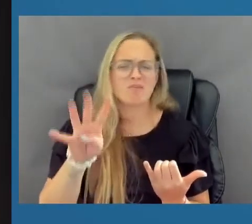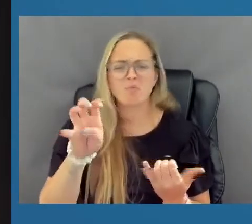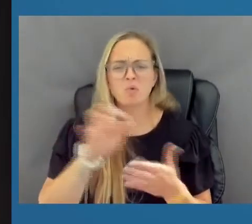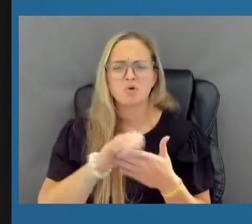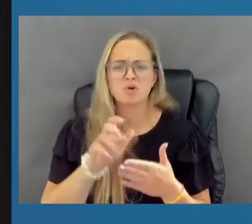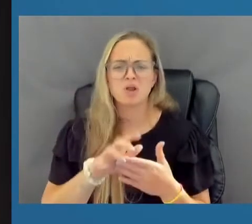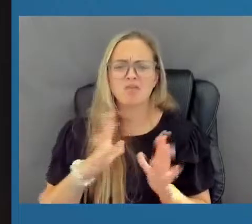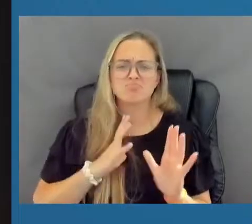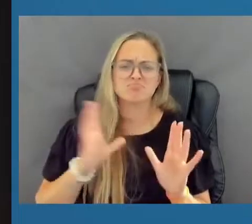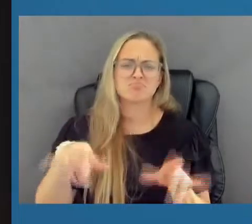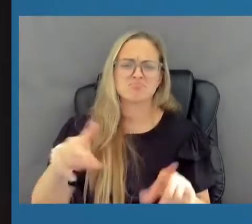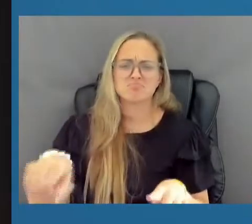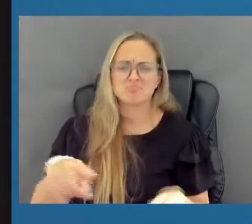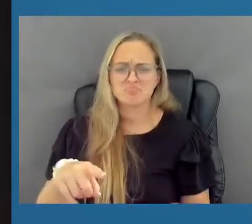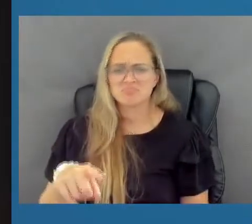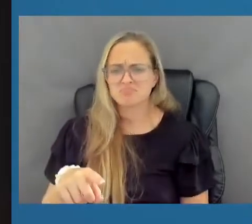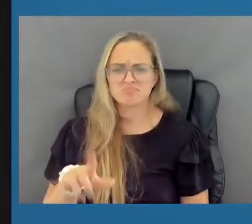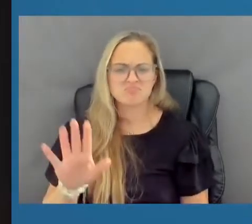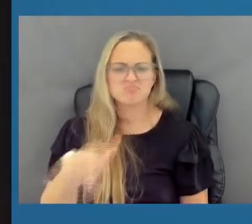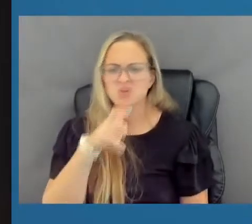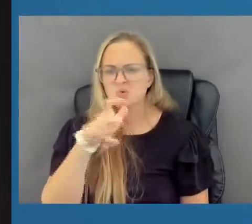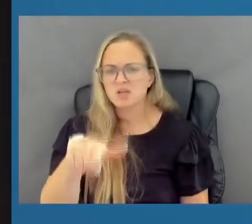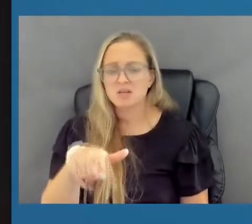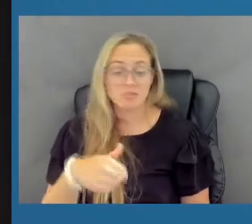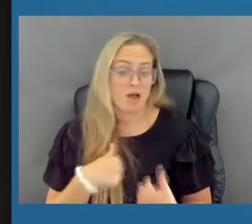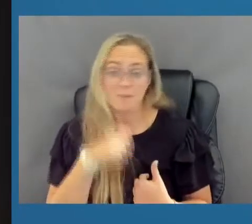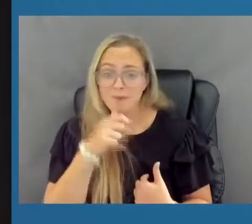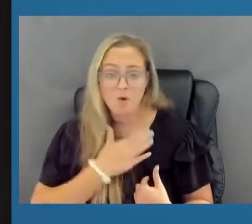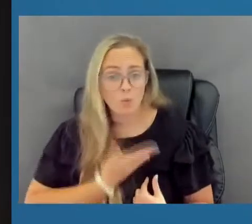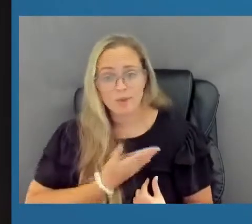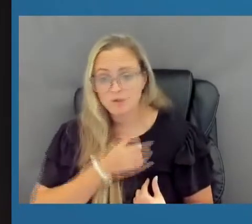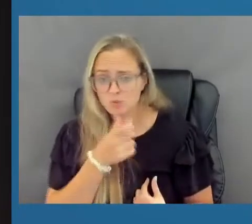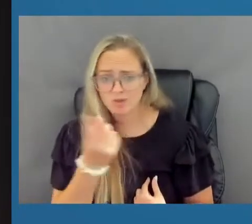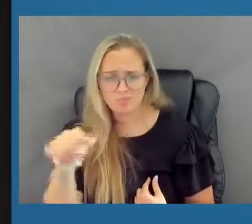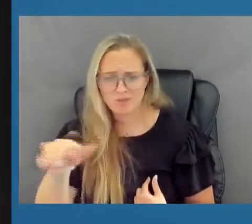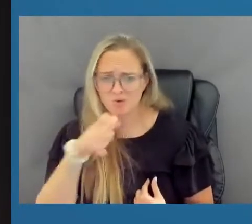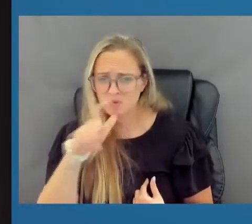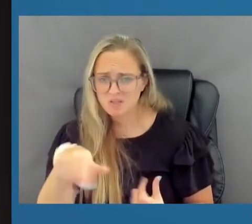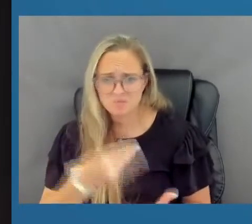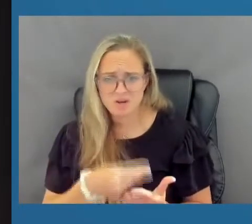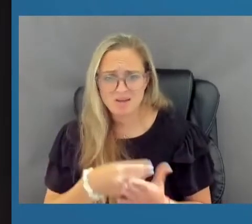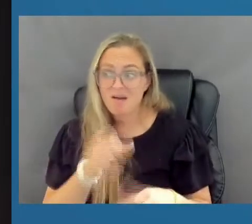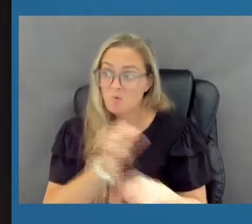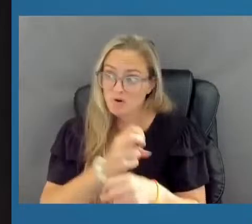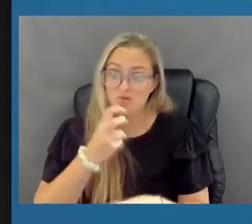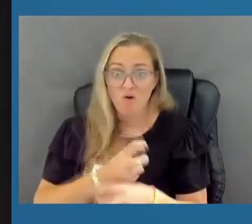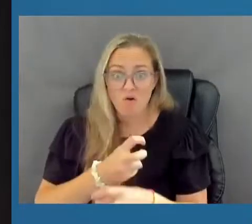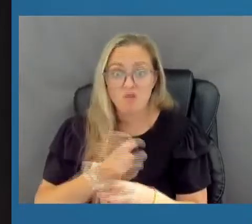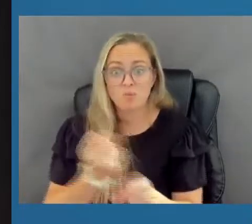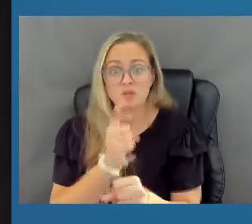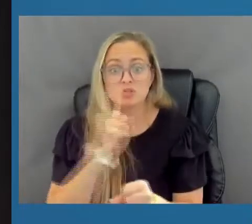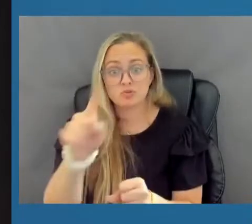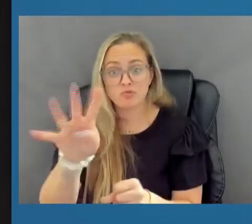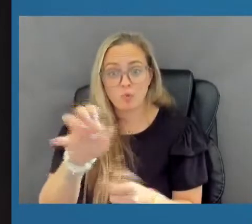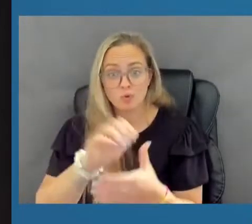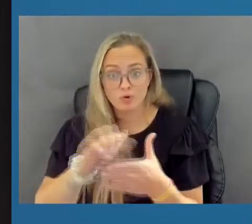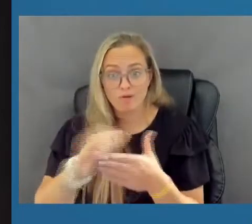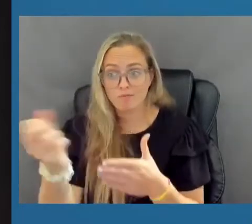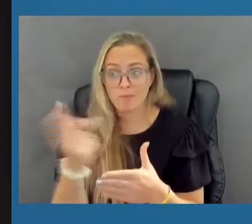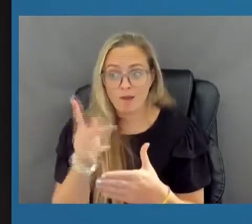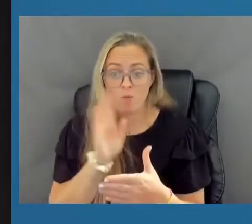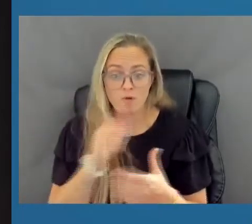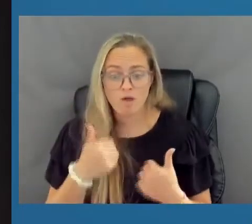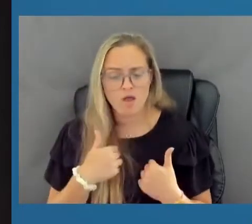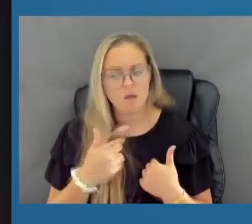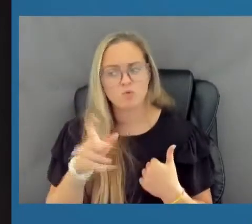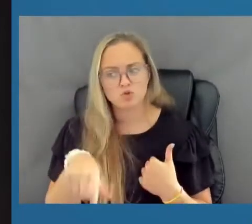that you're willing to take it out. Because I'm not. I worked hard to put that in their pockets. And I believe that we have excess